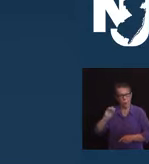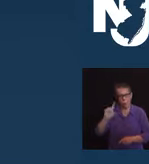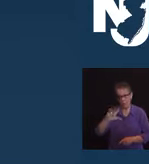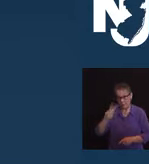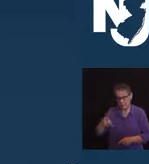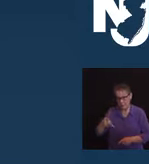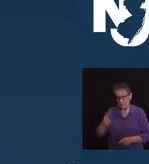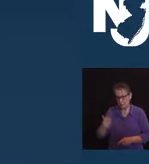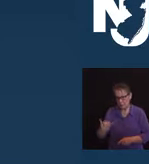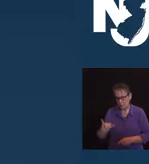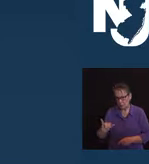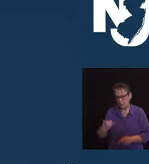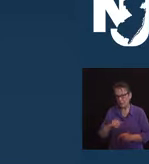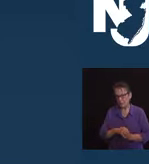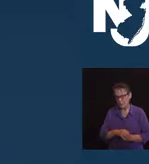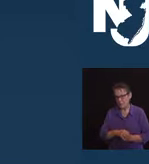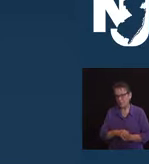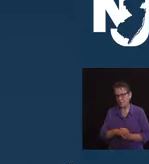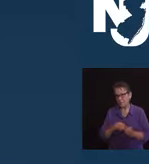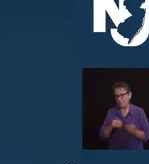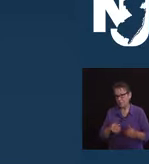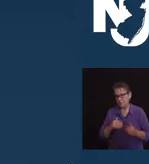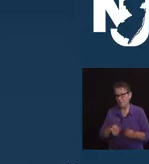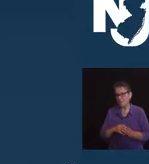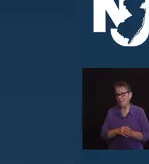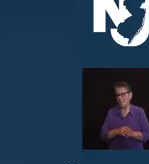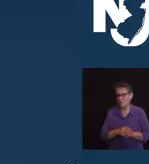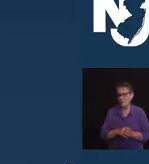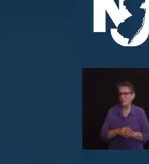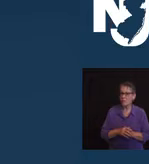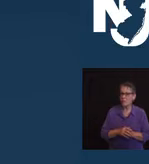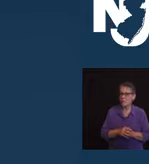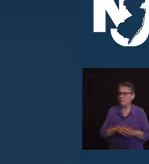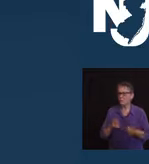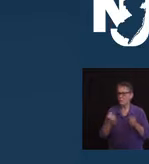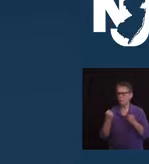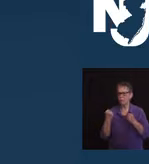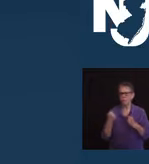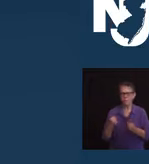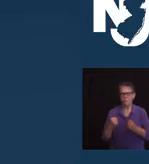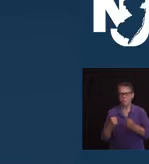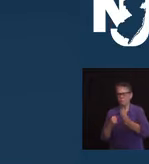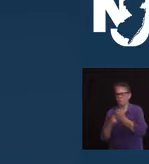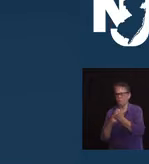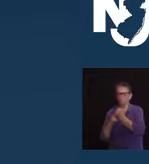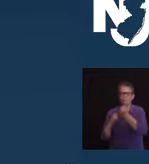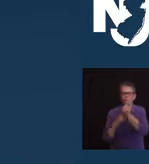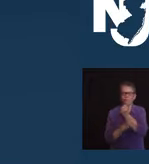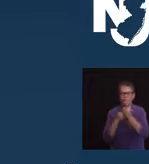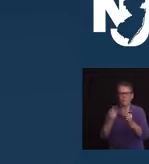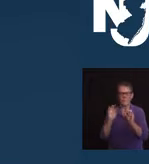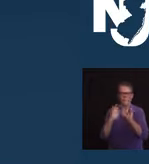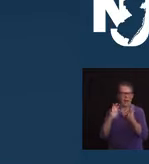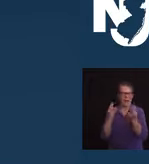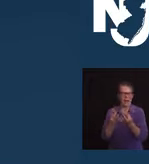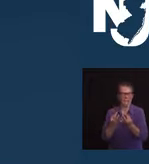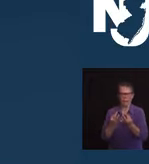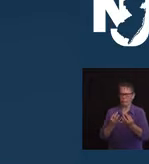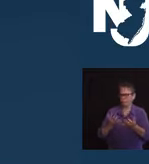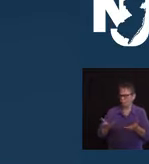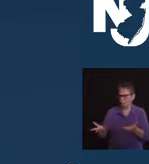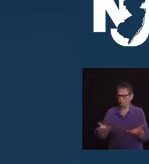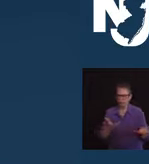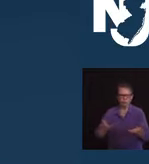decades. Debbie was a foundation stone of her family, putting them along through life no matter what was tossed in their way, whether